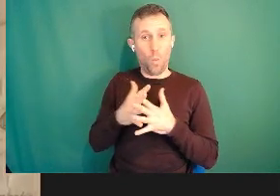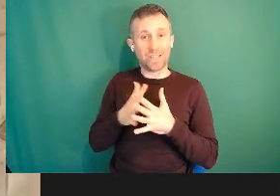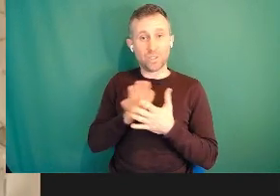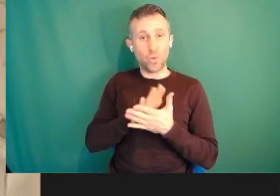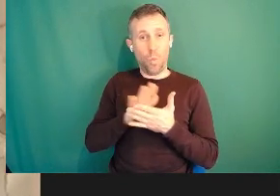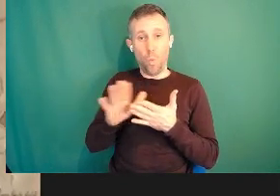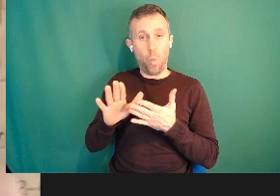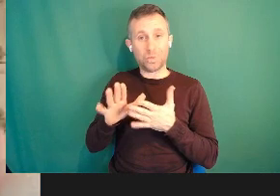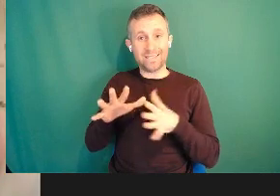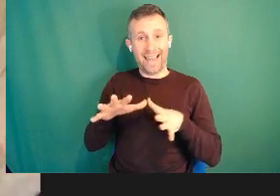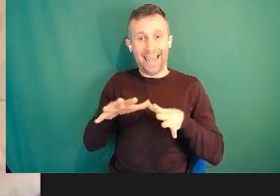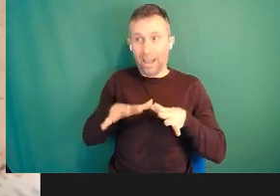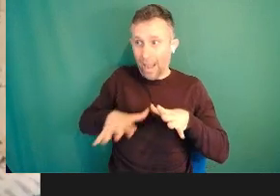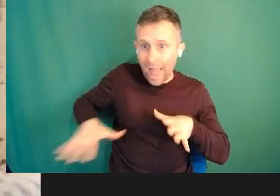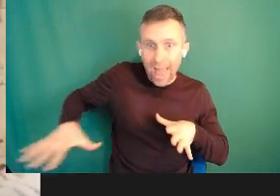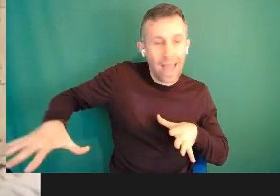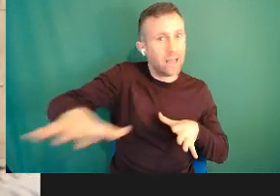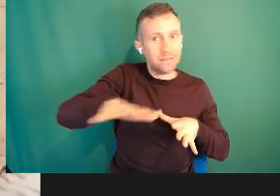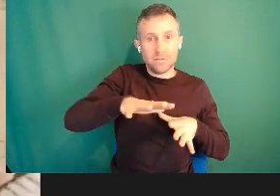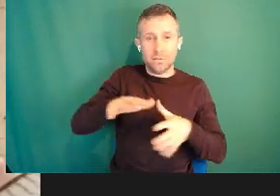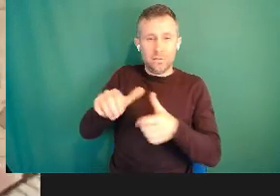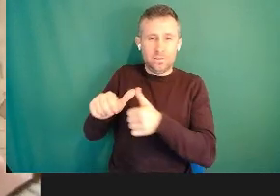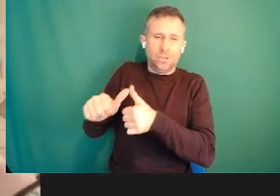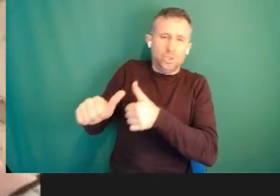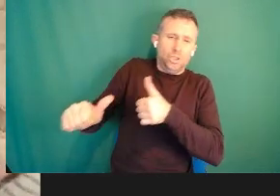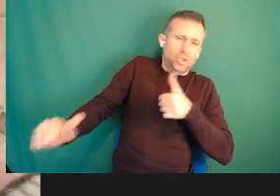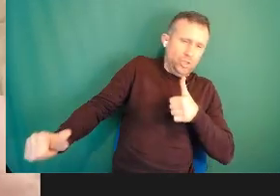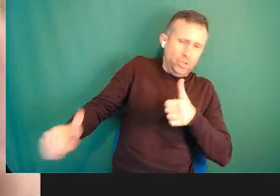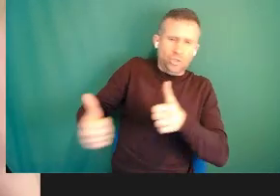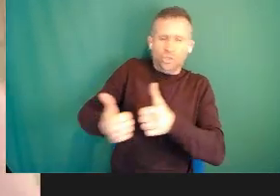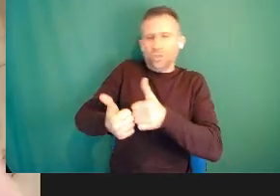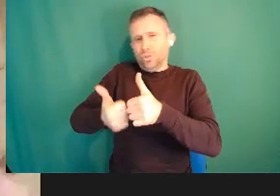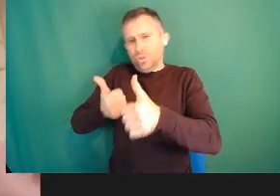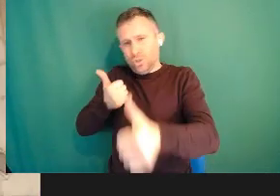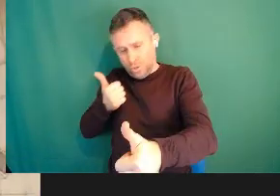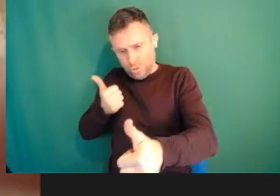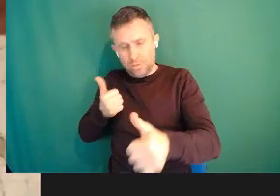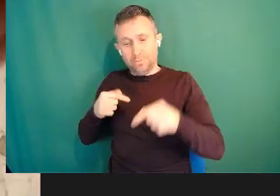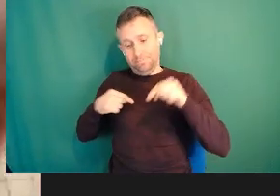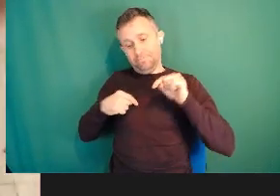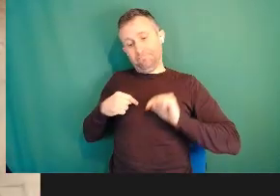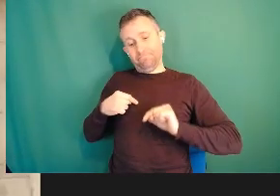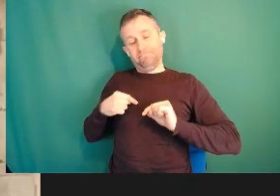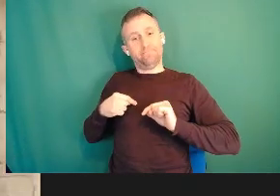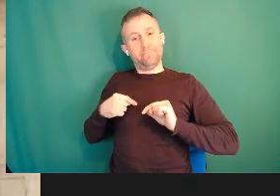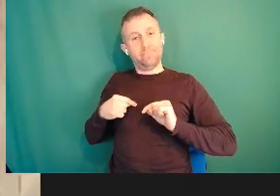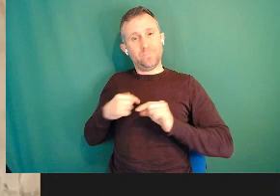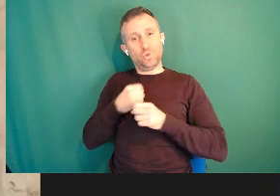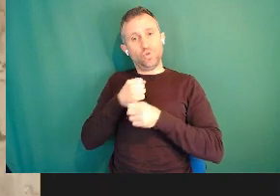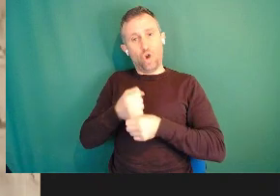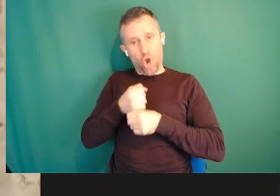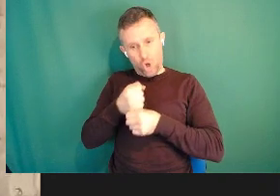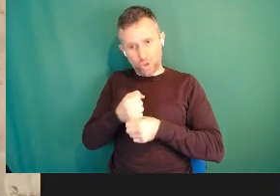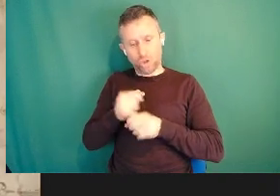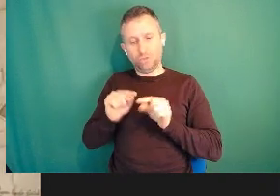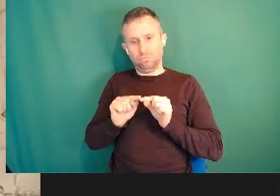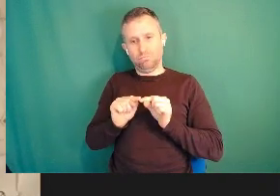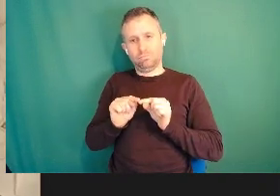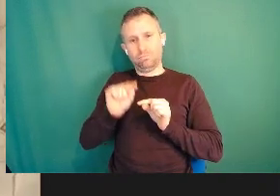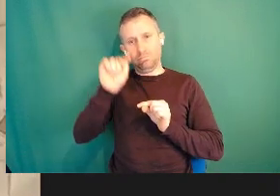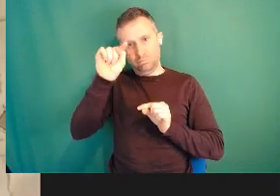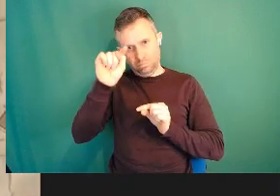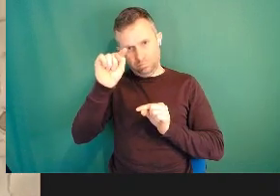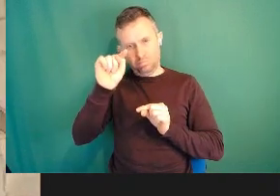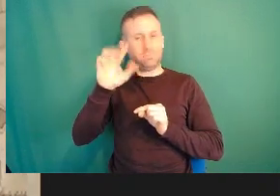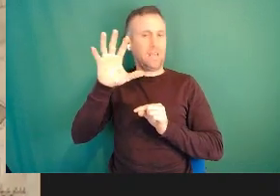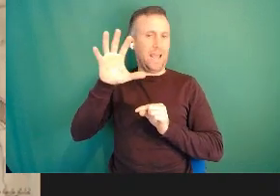across the road is here. This is where the house is, and the estate now, it goes all the way up to the train line, which is actually further than this